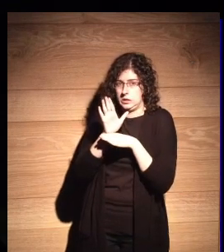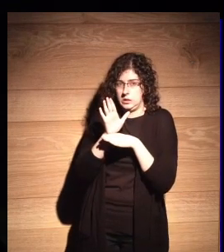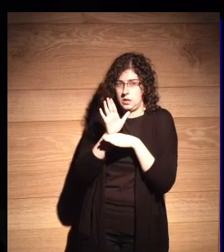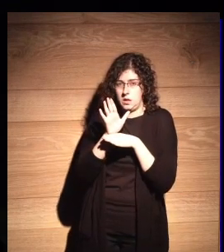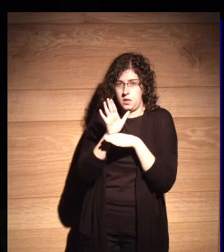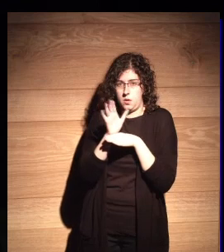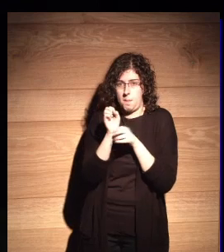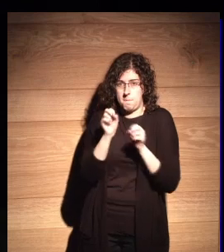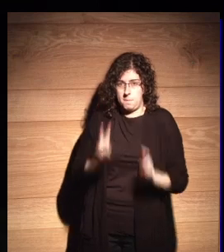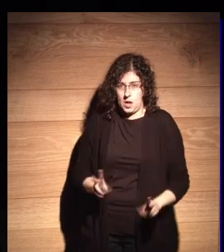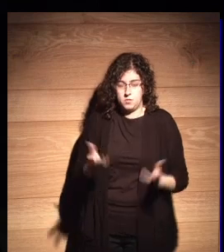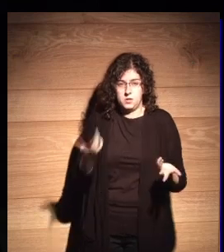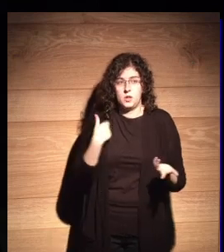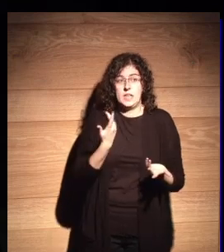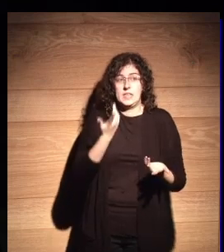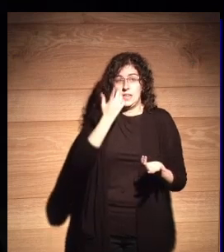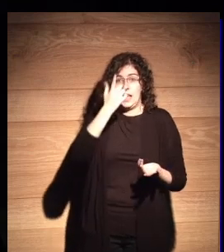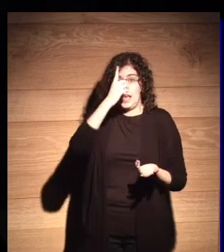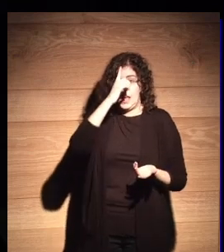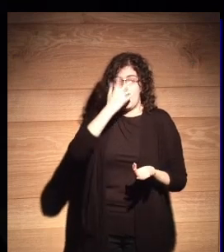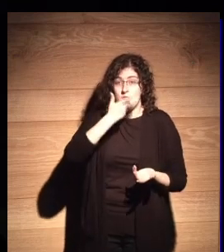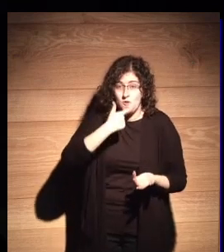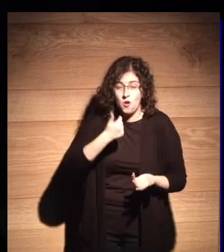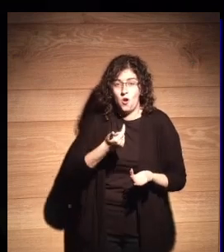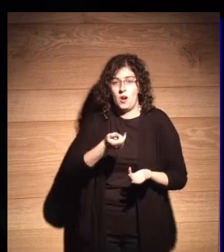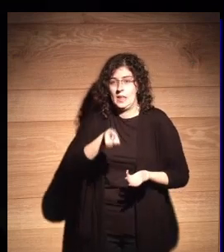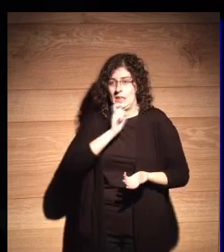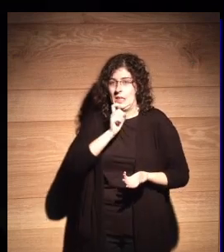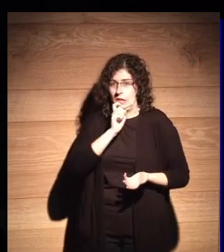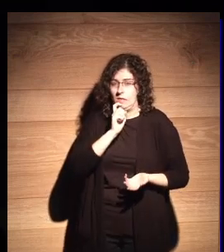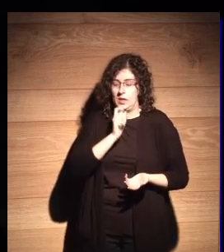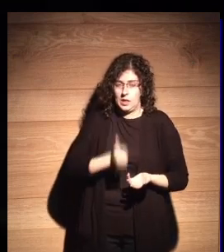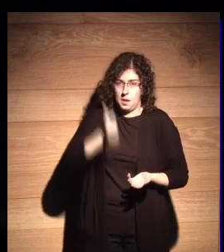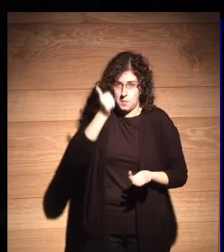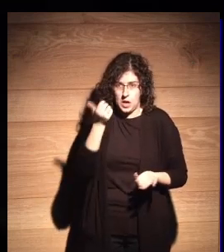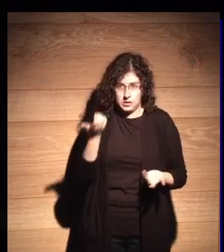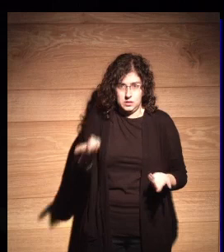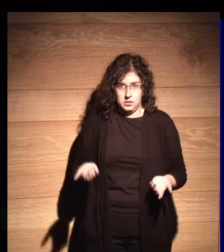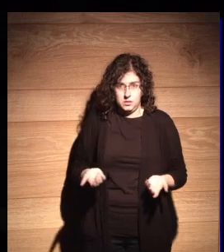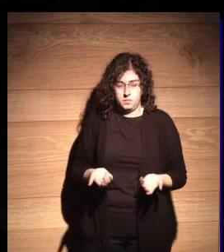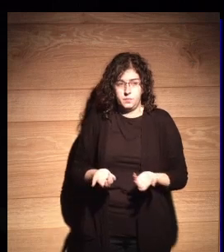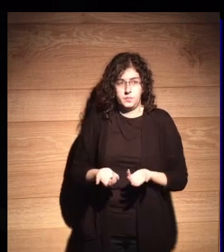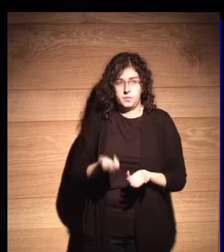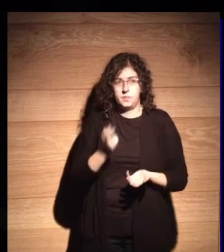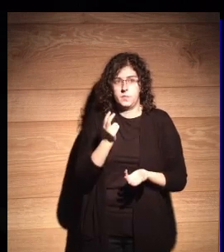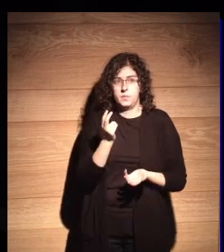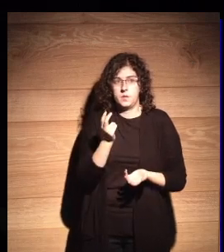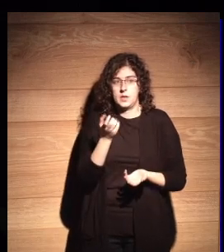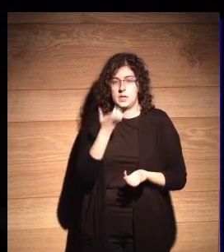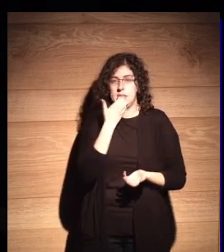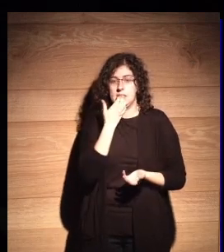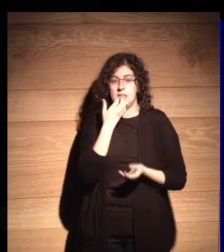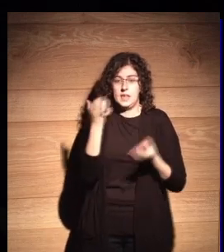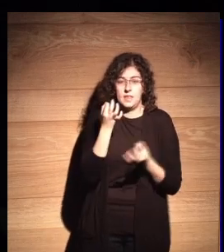is infinitely more difficult. Whenever I get a black and white of some, I think, oh, that's great. Now I don't have to worry about